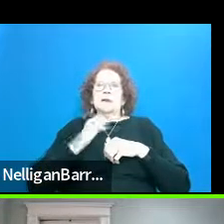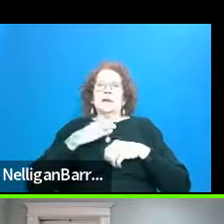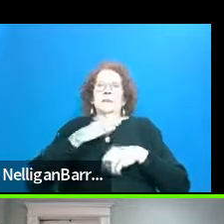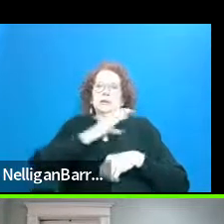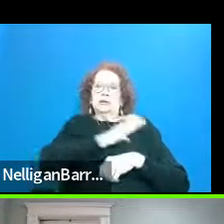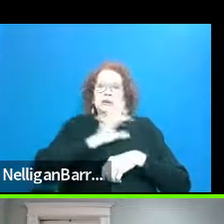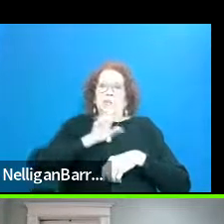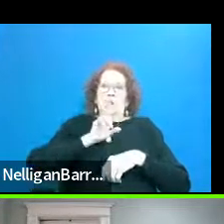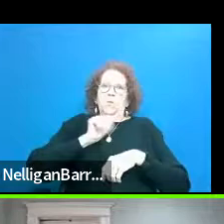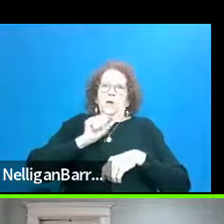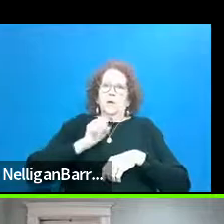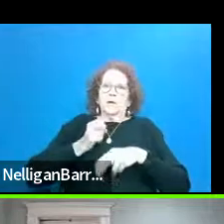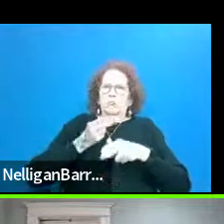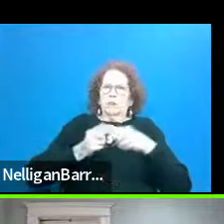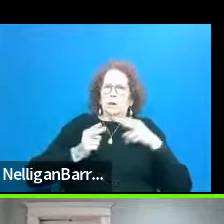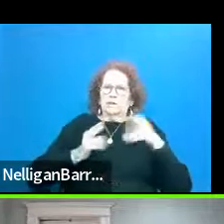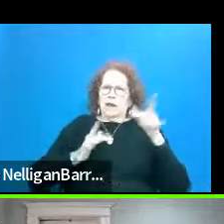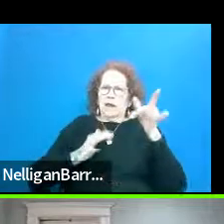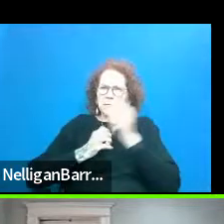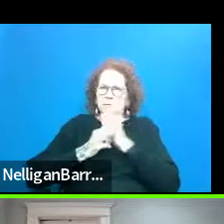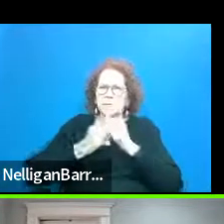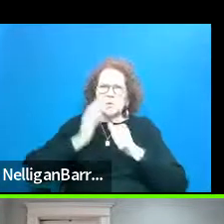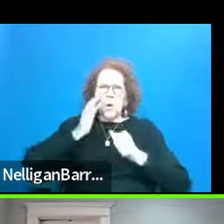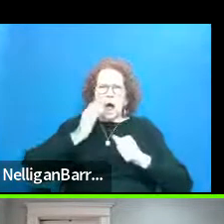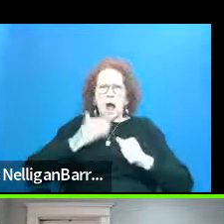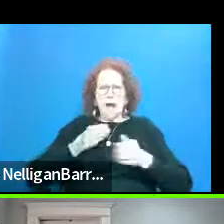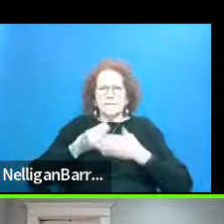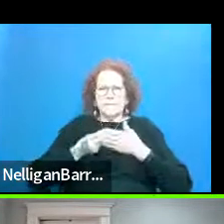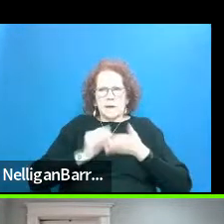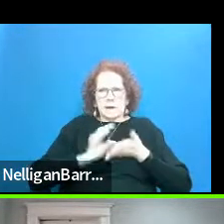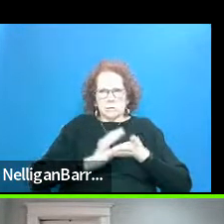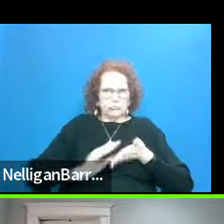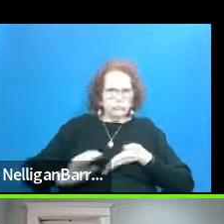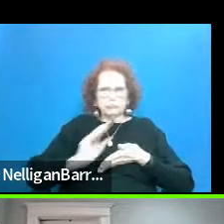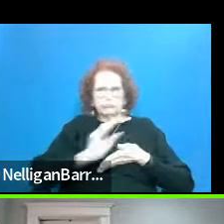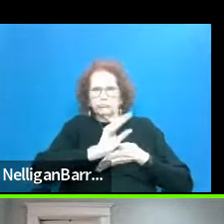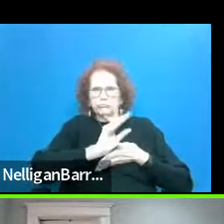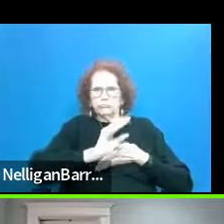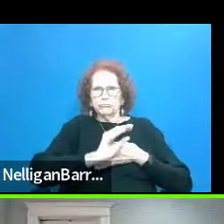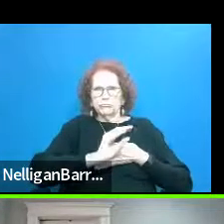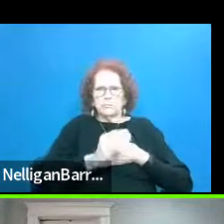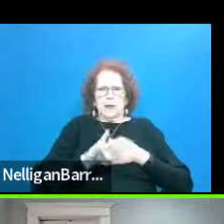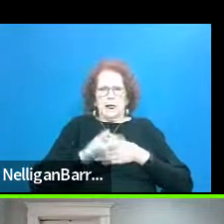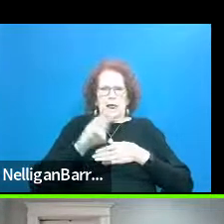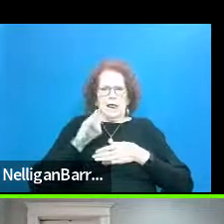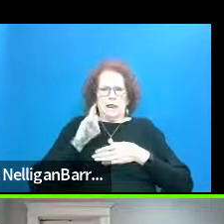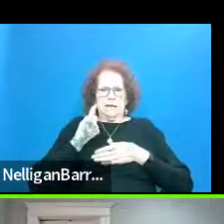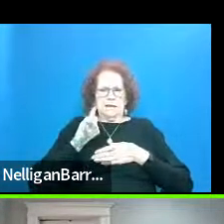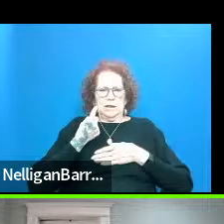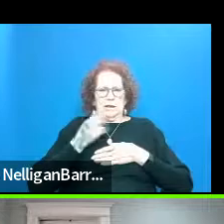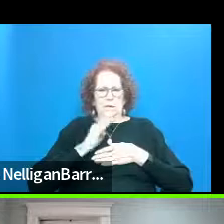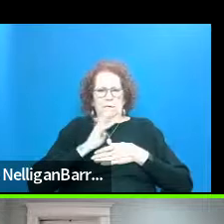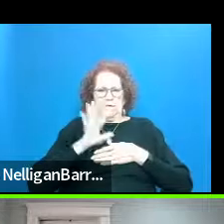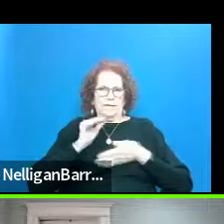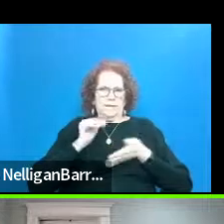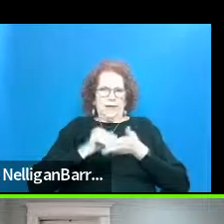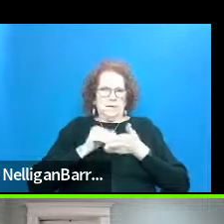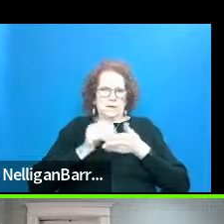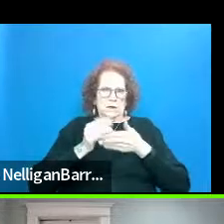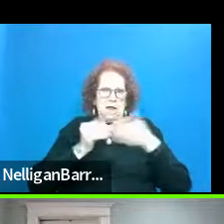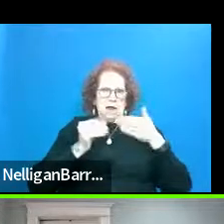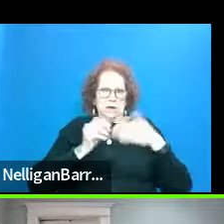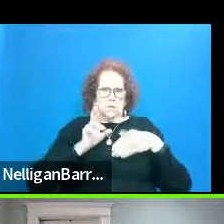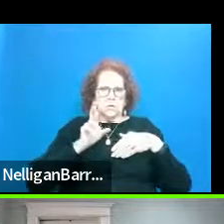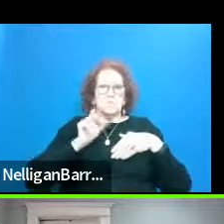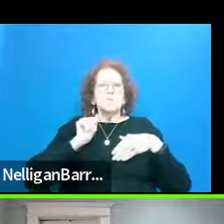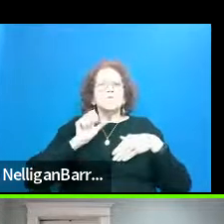a allocation last year of $45,000 for the Race Commission for us to implement any strategies